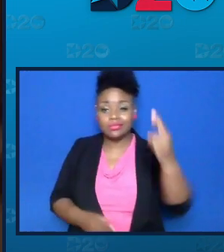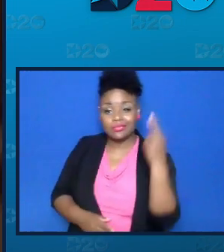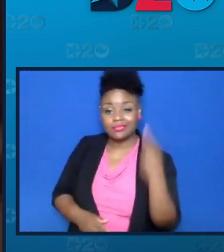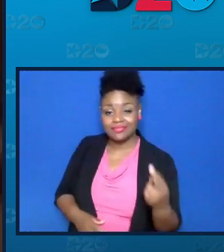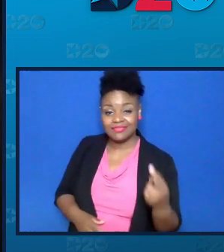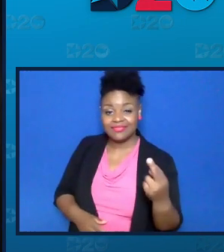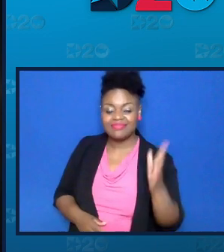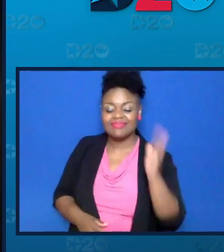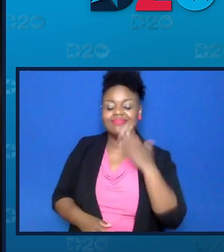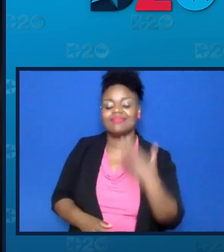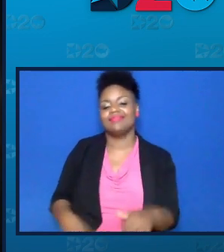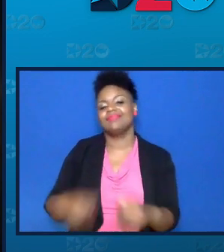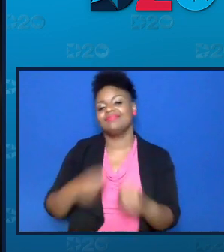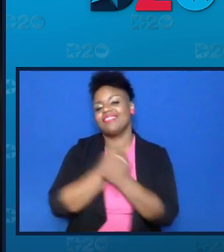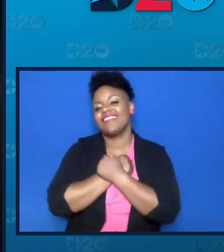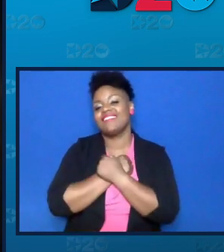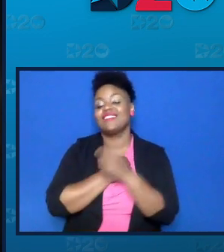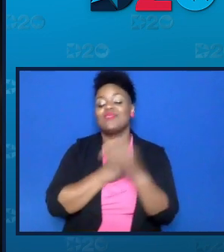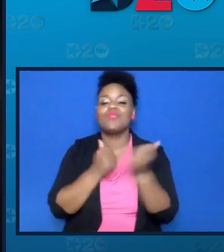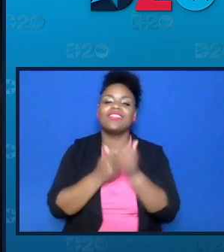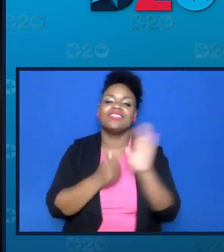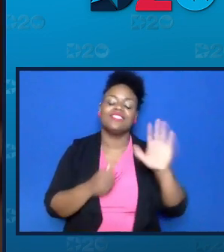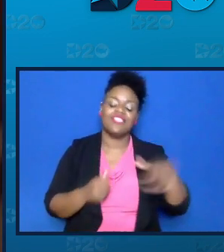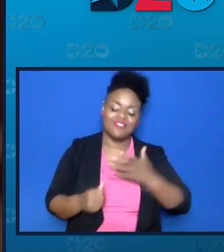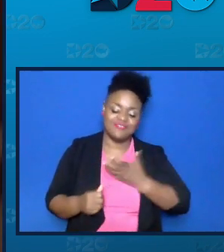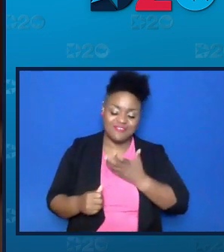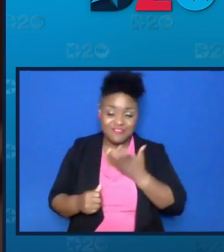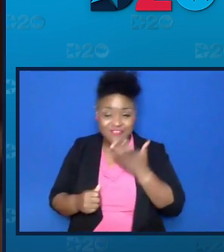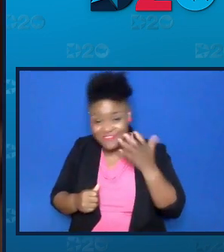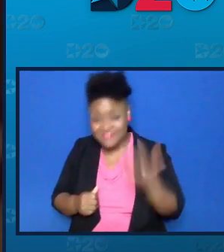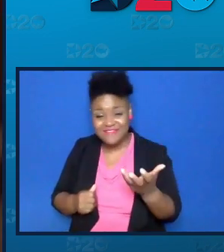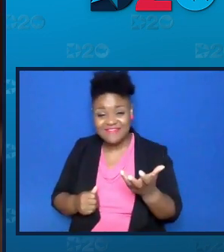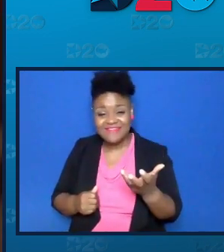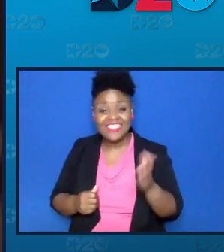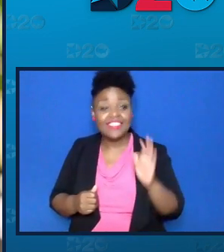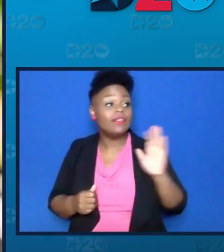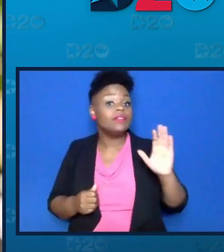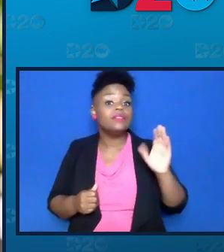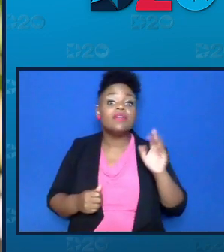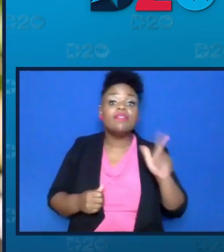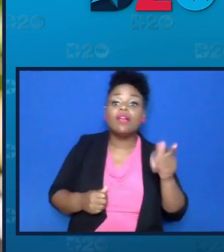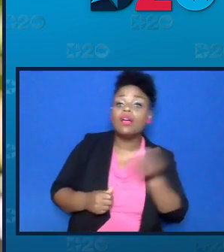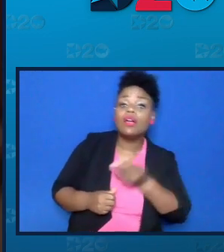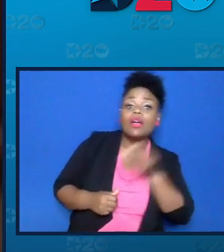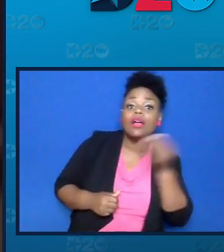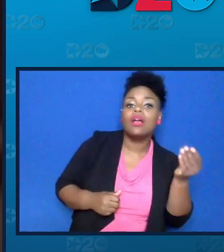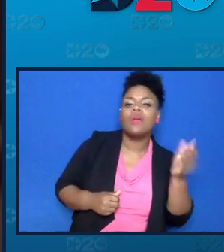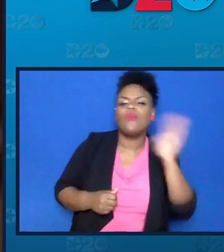of his heart. And if you give him your cell phone number, he's going to call it. How do we know?